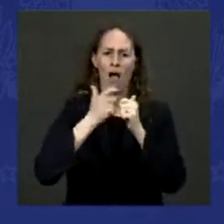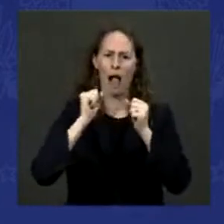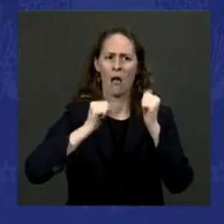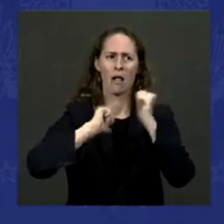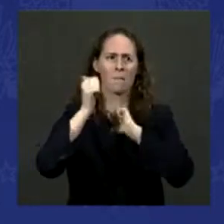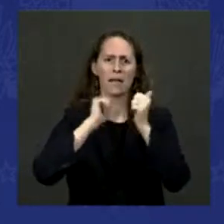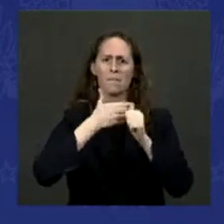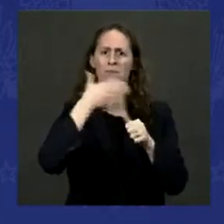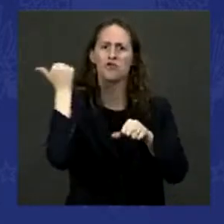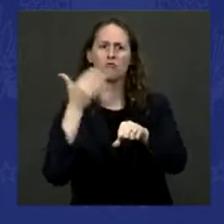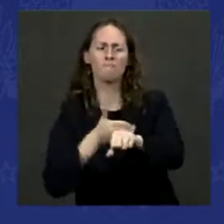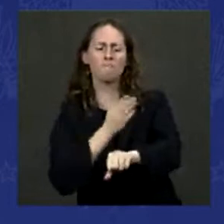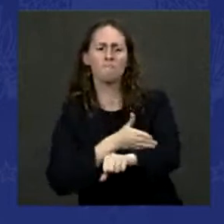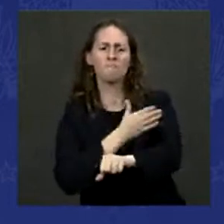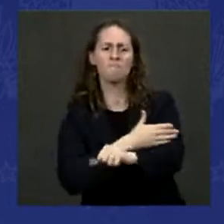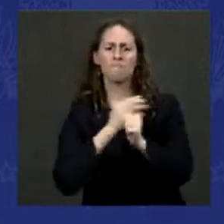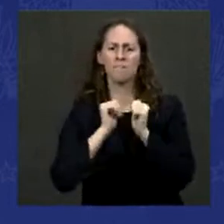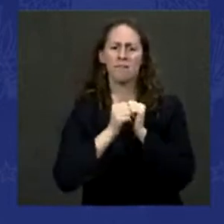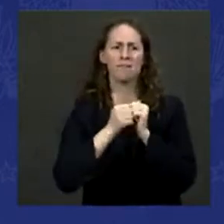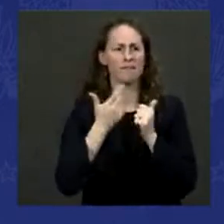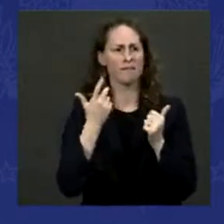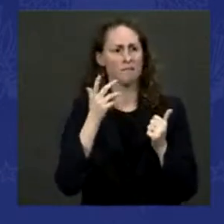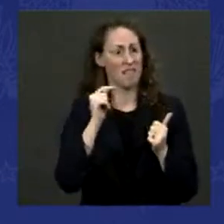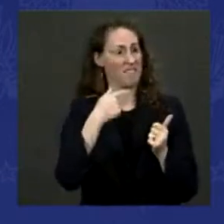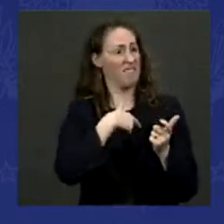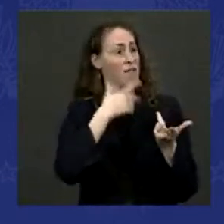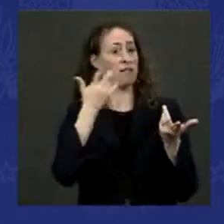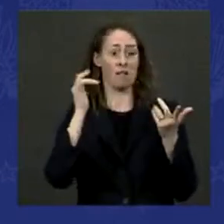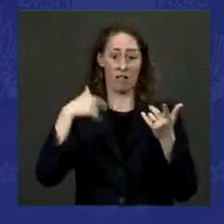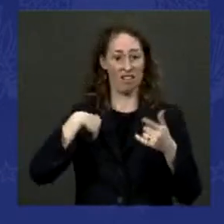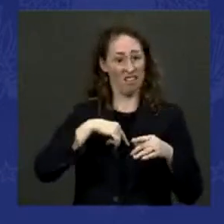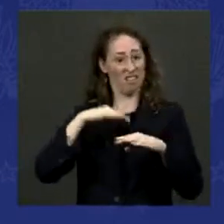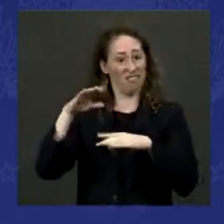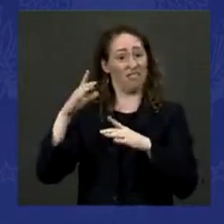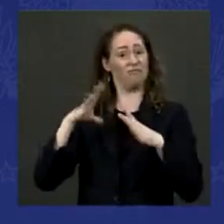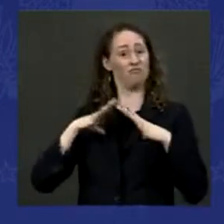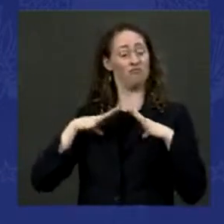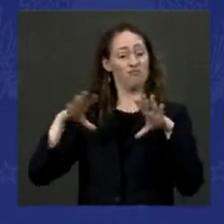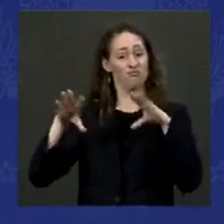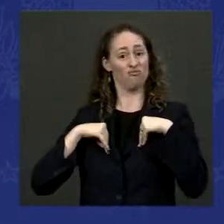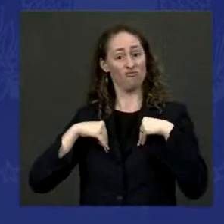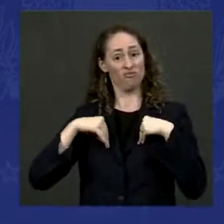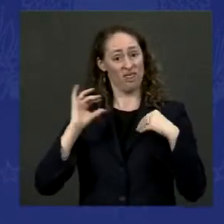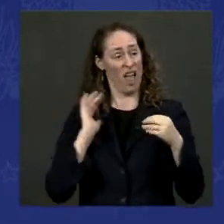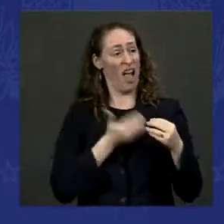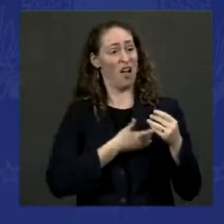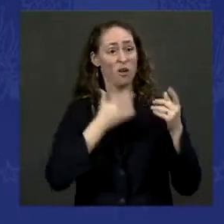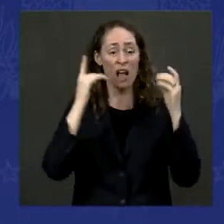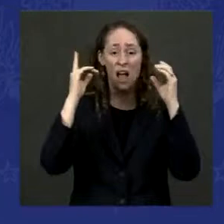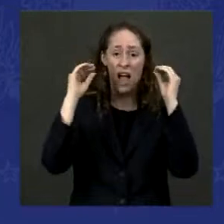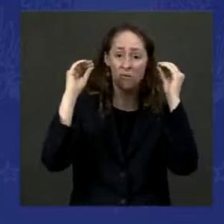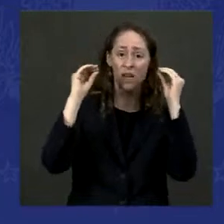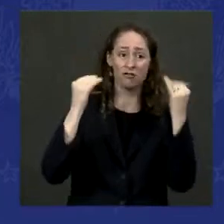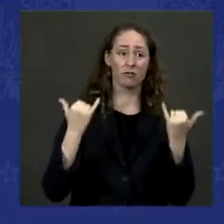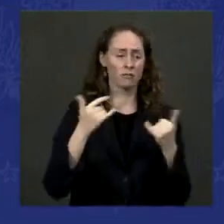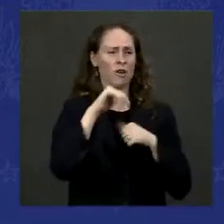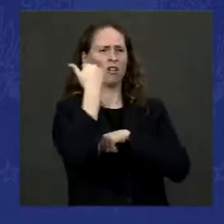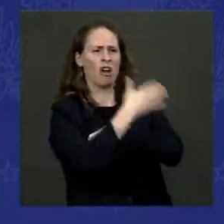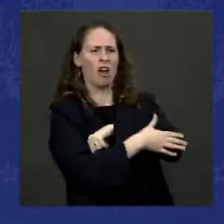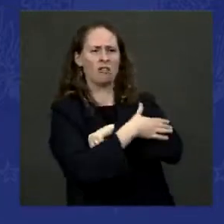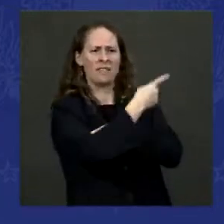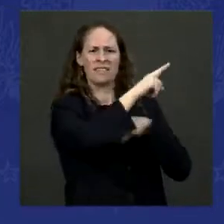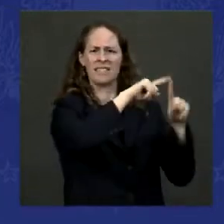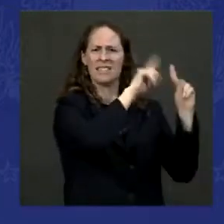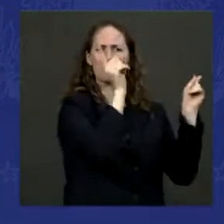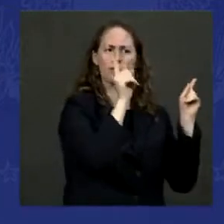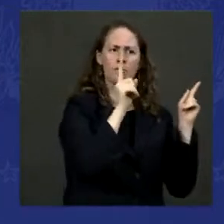we not meet the educational standards of at least other countries are working toward? Nobody is reducing the number